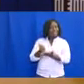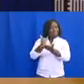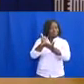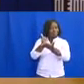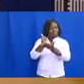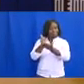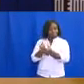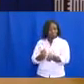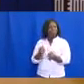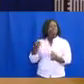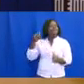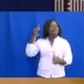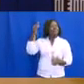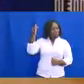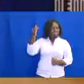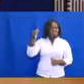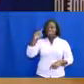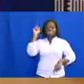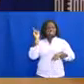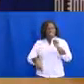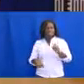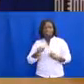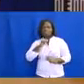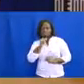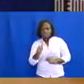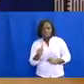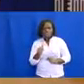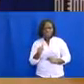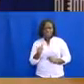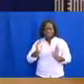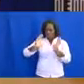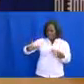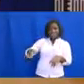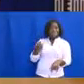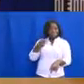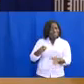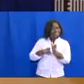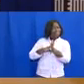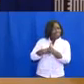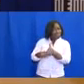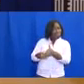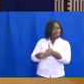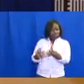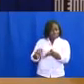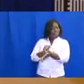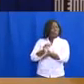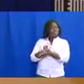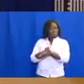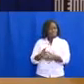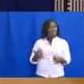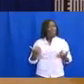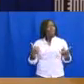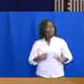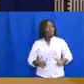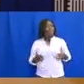our future. We cannot afford to let the pandemic undermine our chances for survival